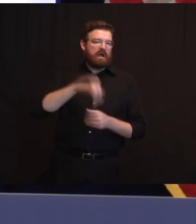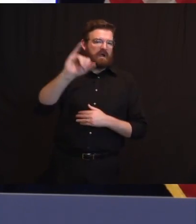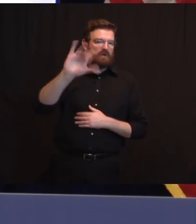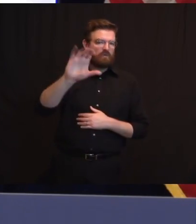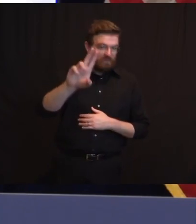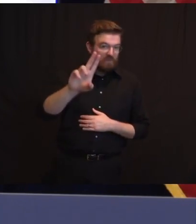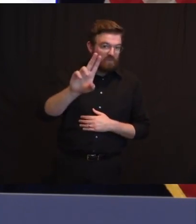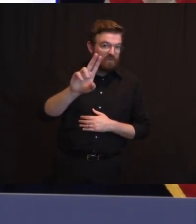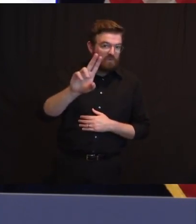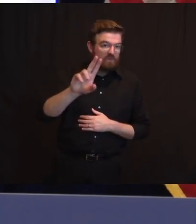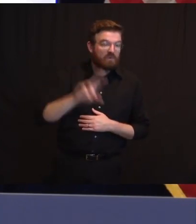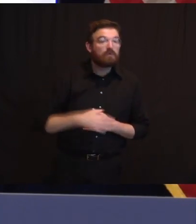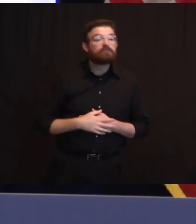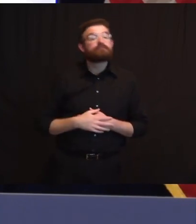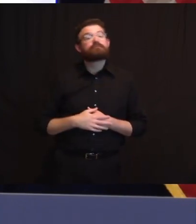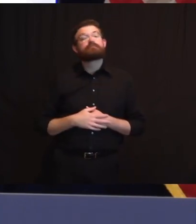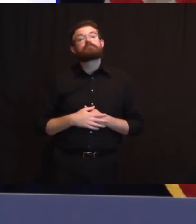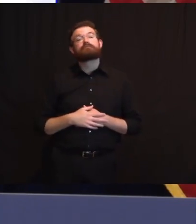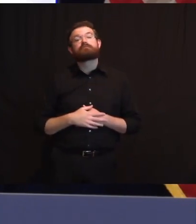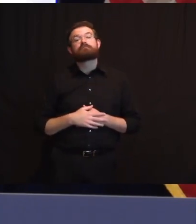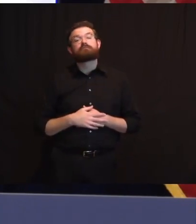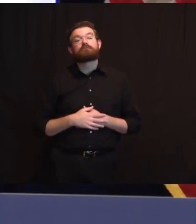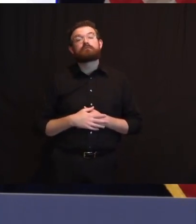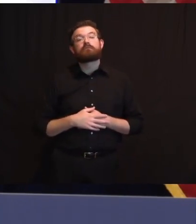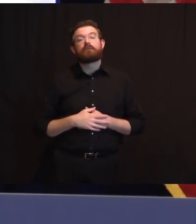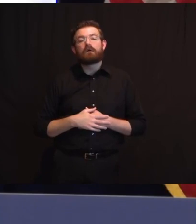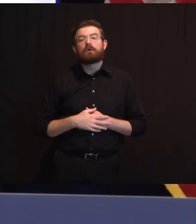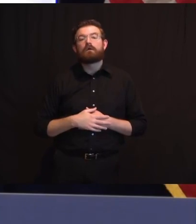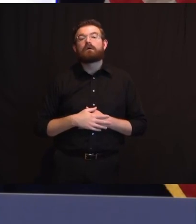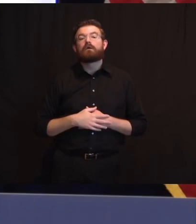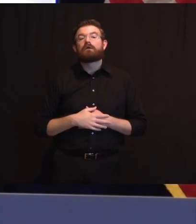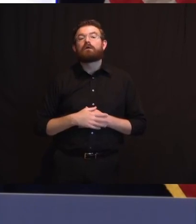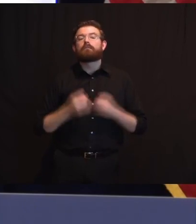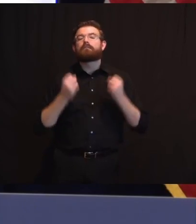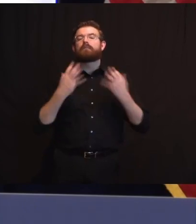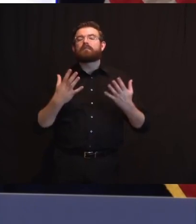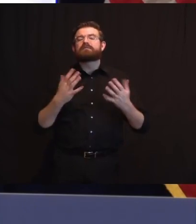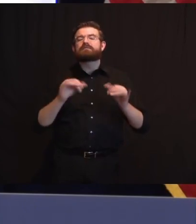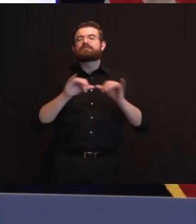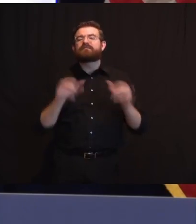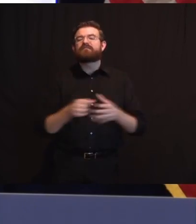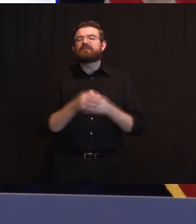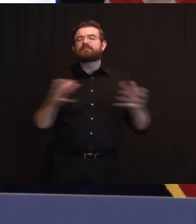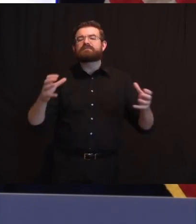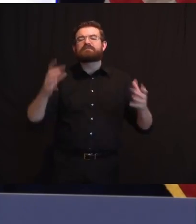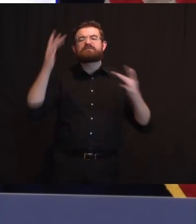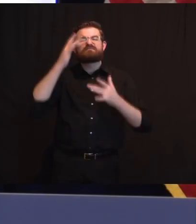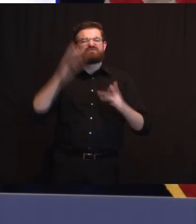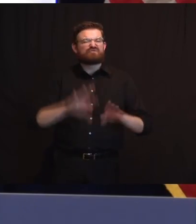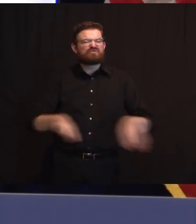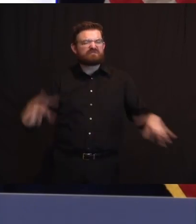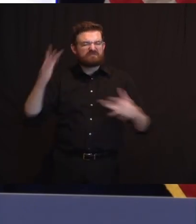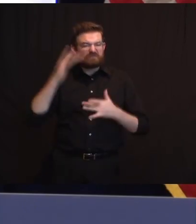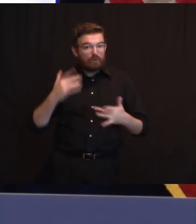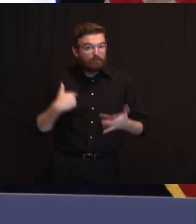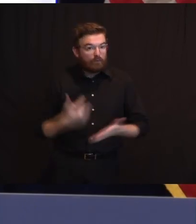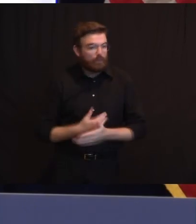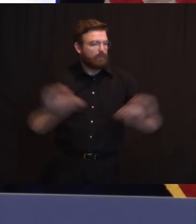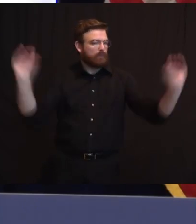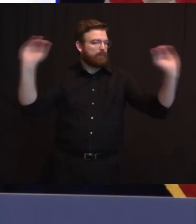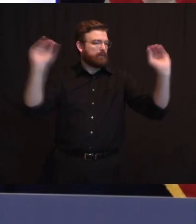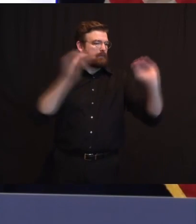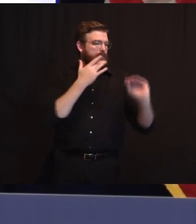new reports of multisystem inflammatory syndrome in children. The governor reviewed the new cases and deaths. The breakdown of